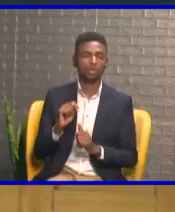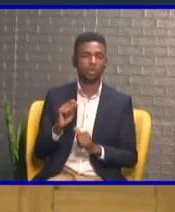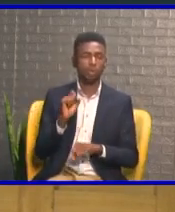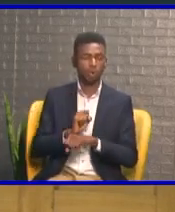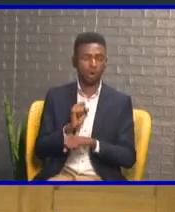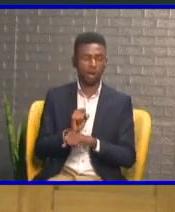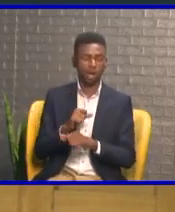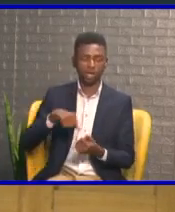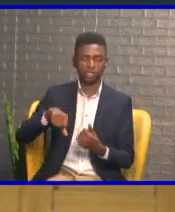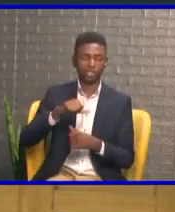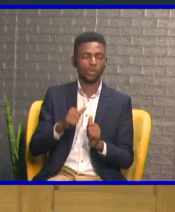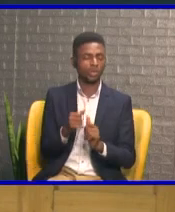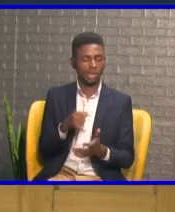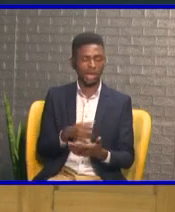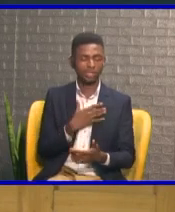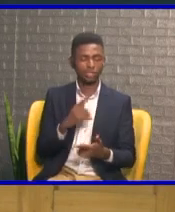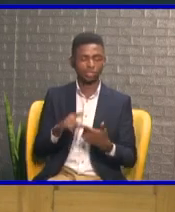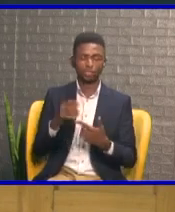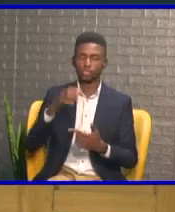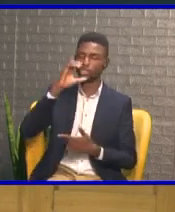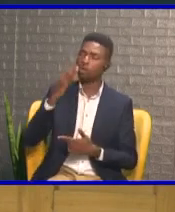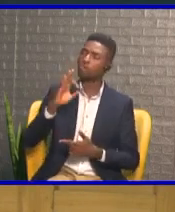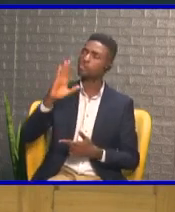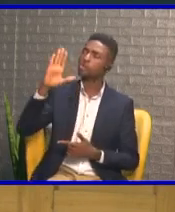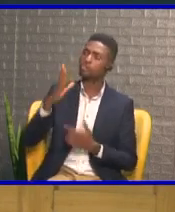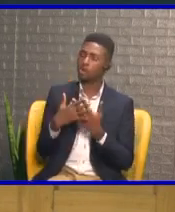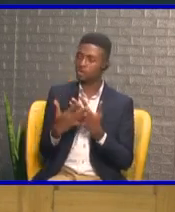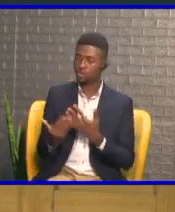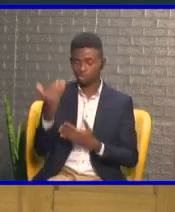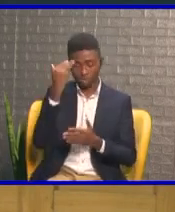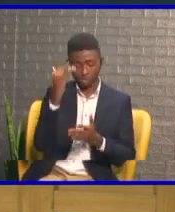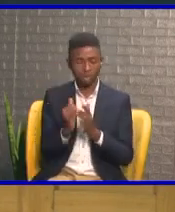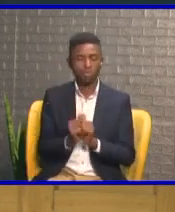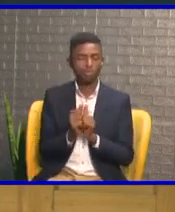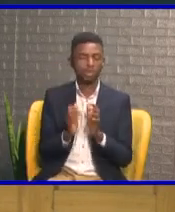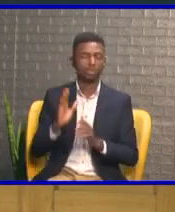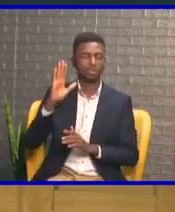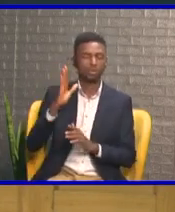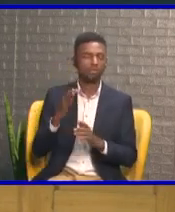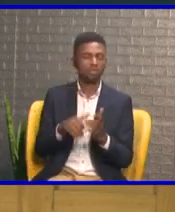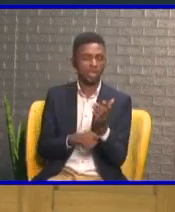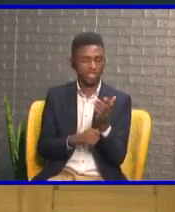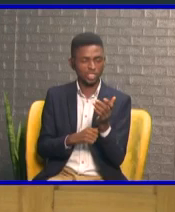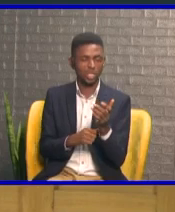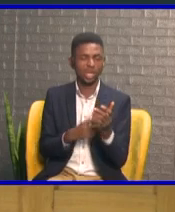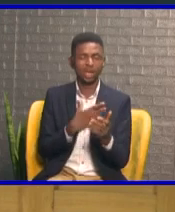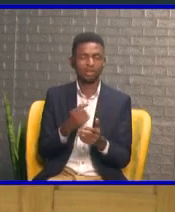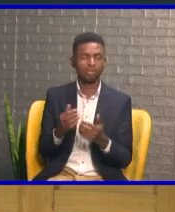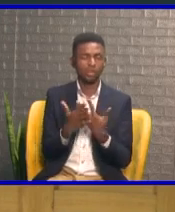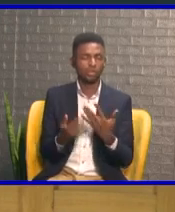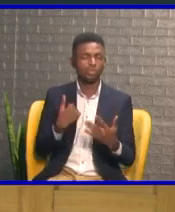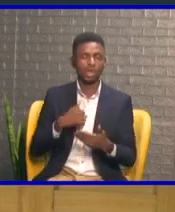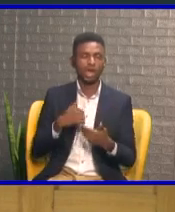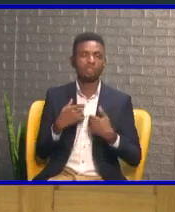to partake and to drink of that blood, knowing that without your flesh and without your blood, we have no life on